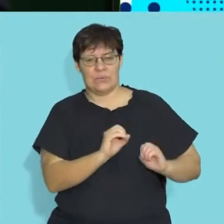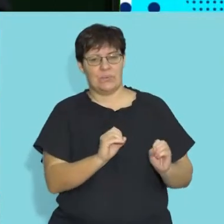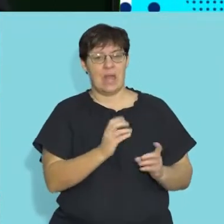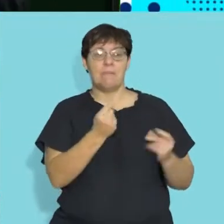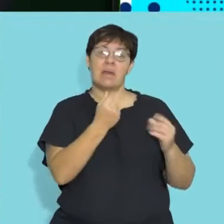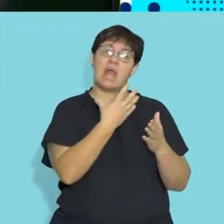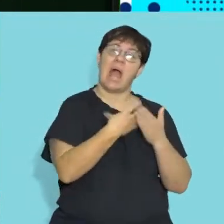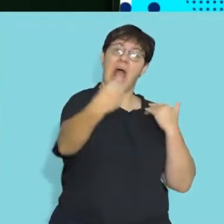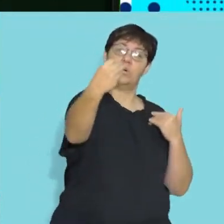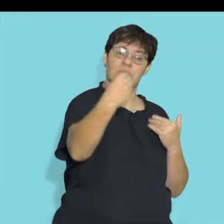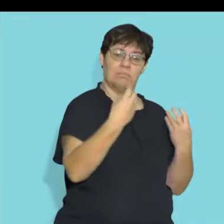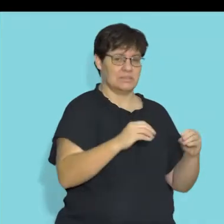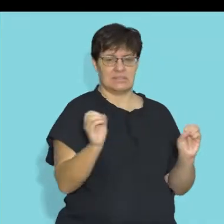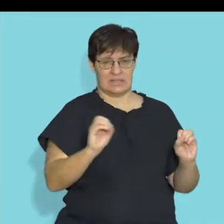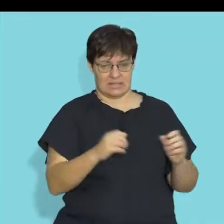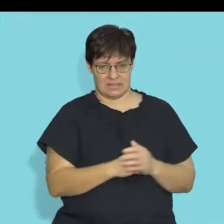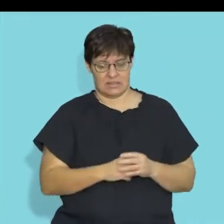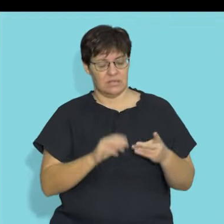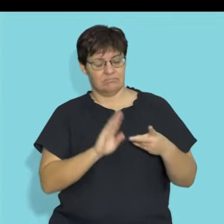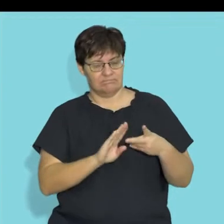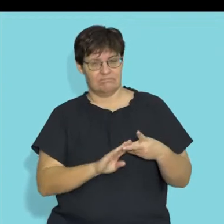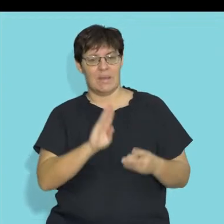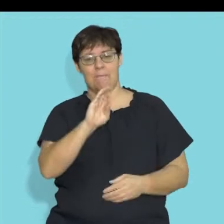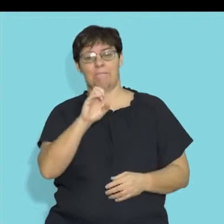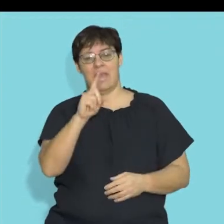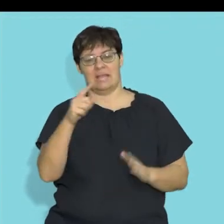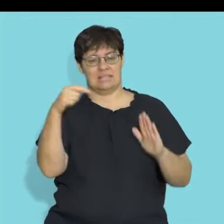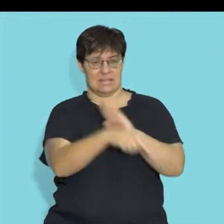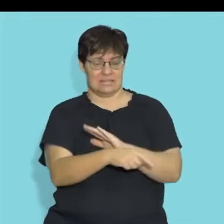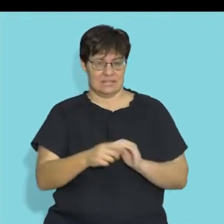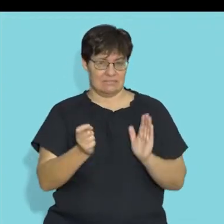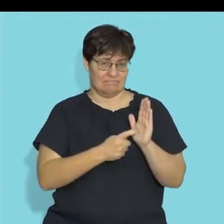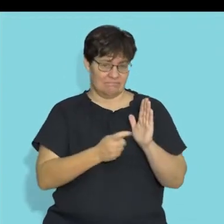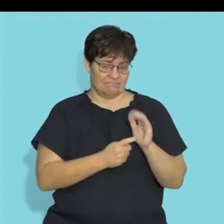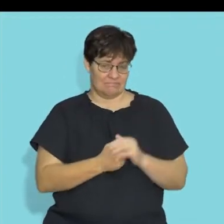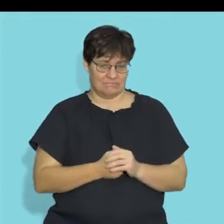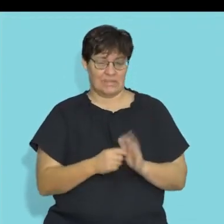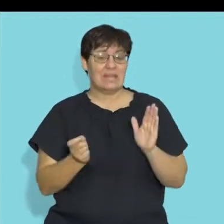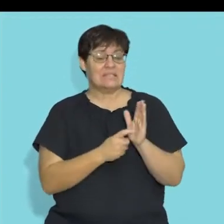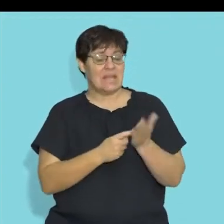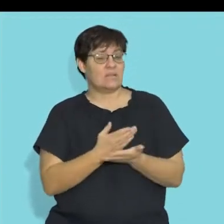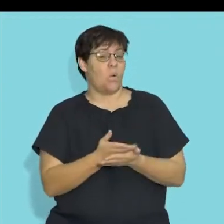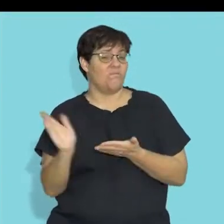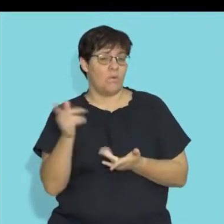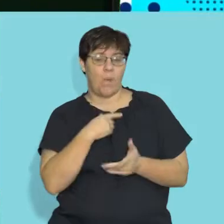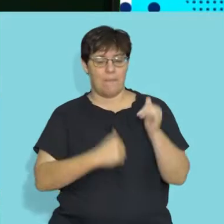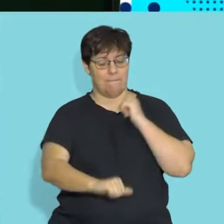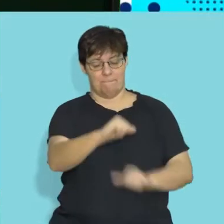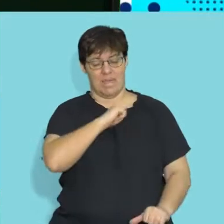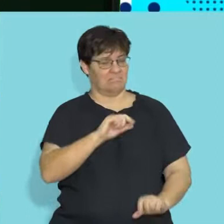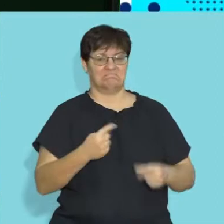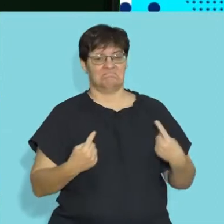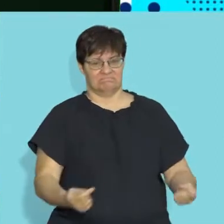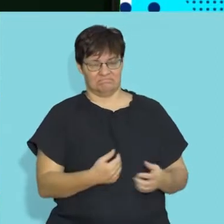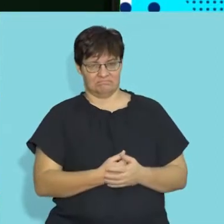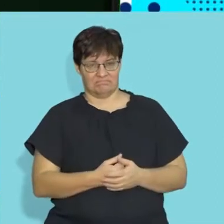leaving the business. Number 2, bad debts. Certainly, a debt that you write off as irrecoverable there's